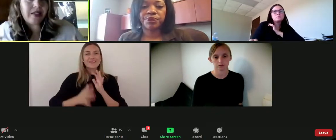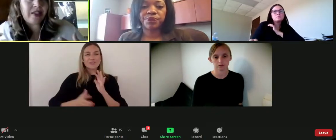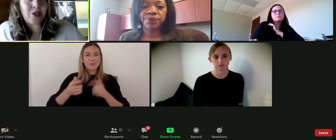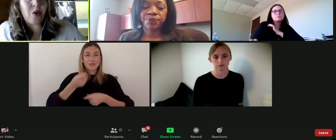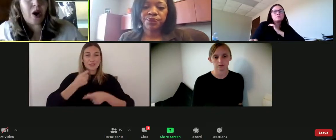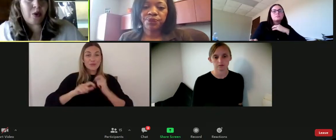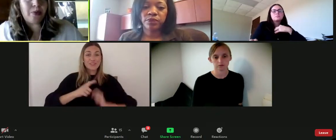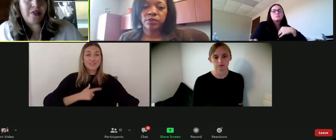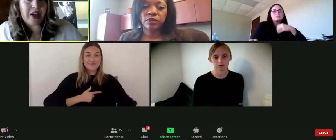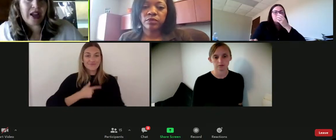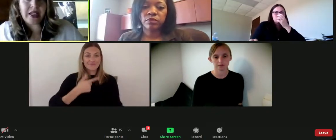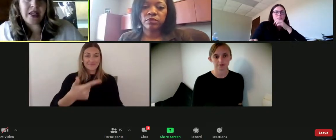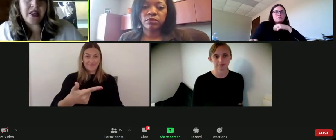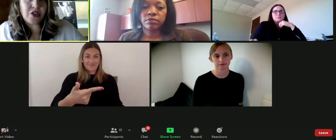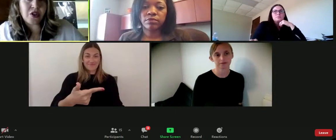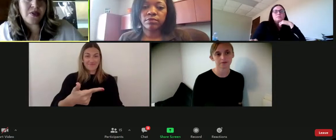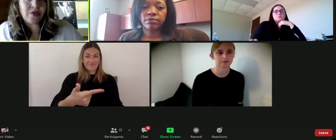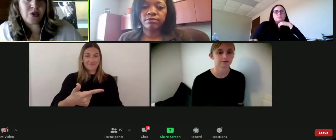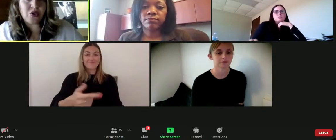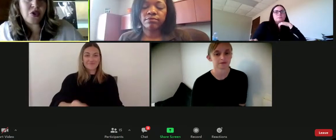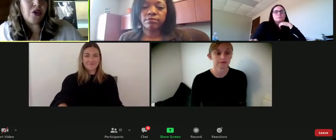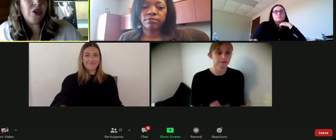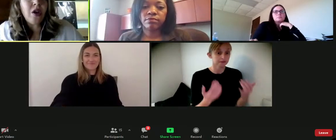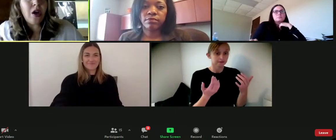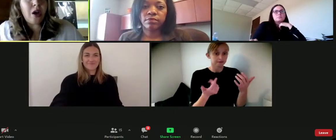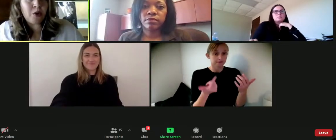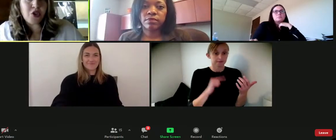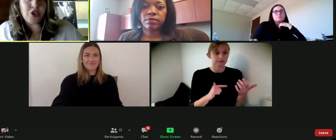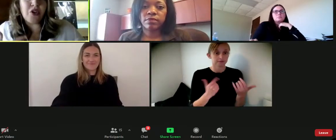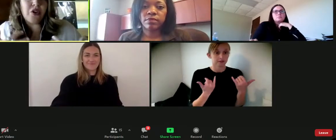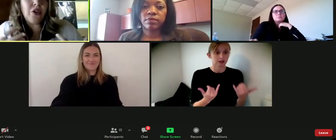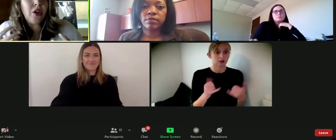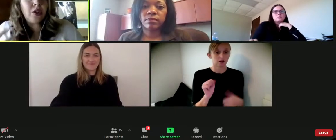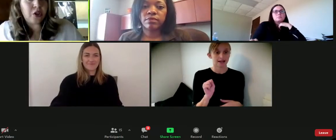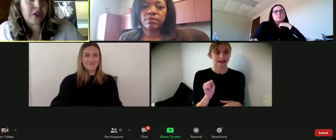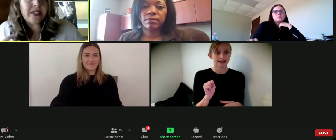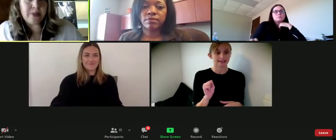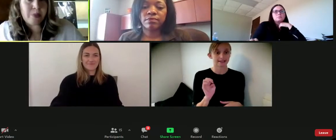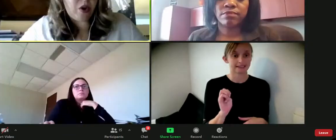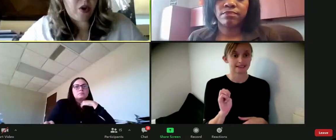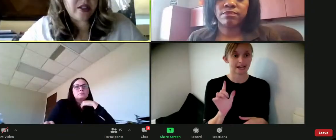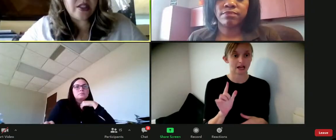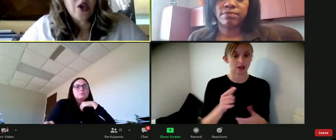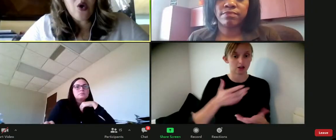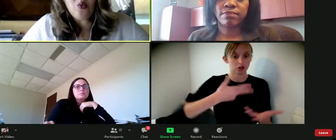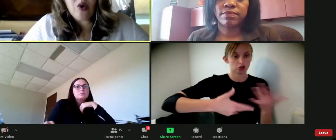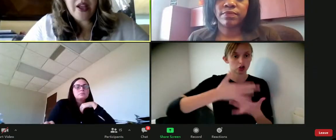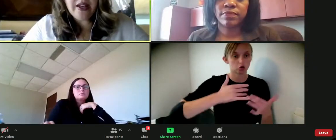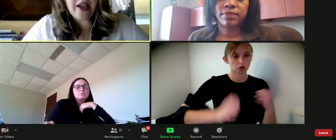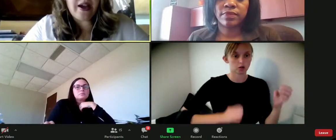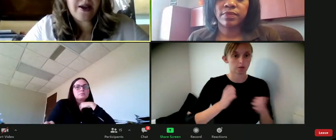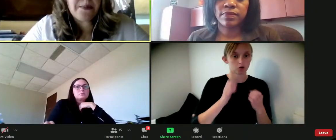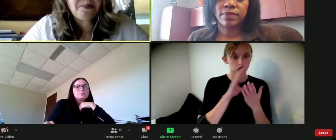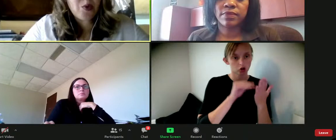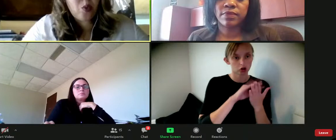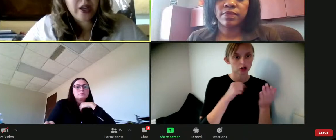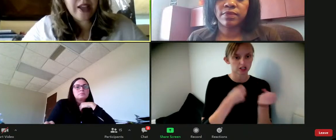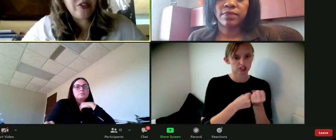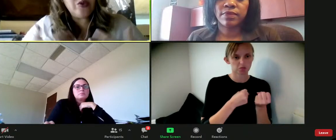that there was a lot that you all were providing in terms of social, emotional learning support.